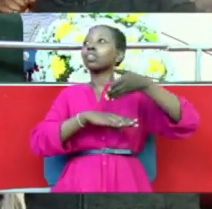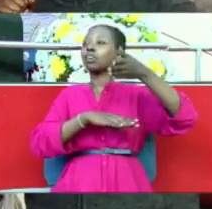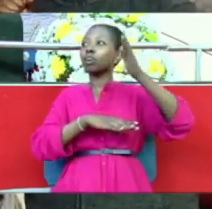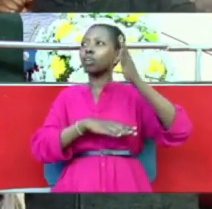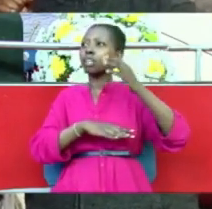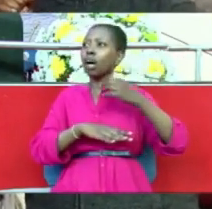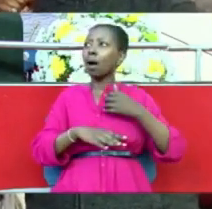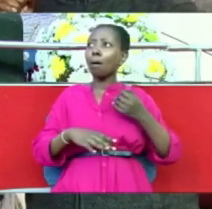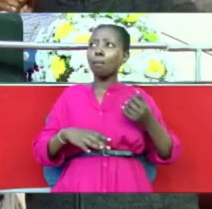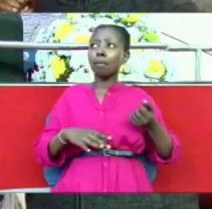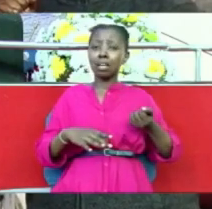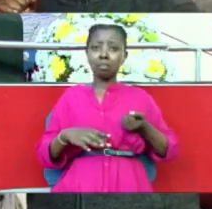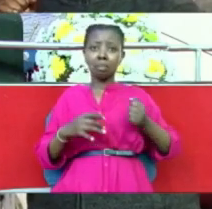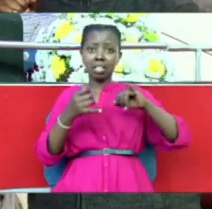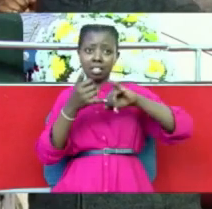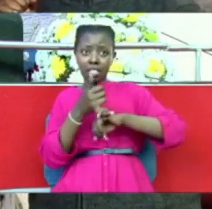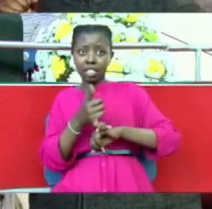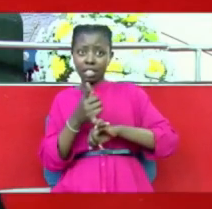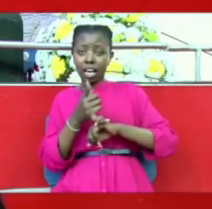My sister-in-law,